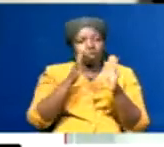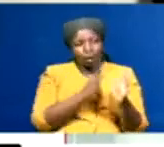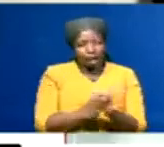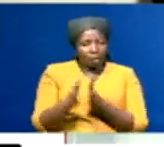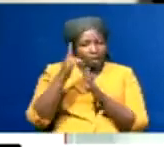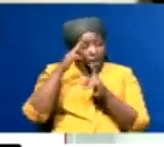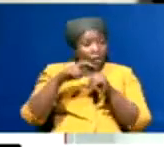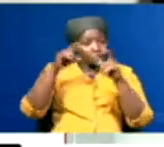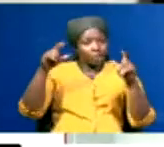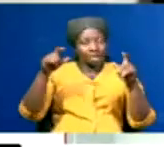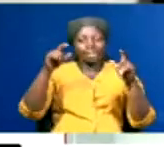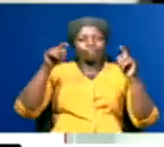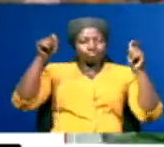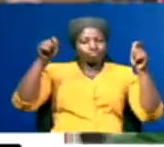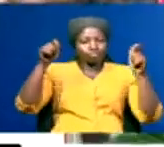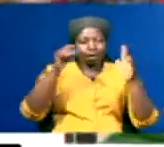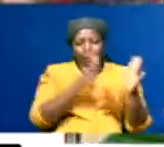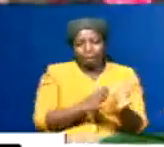of March in the country's capital.